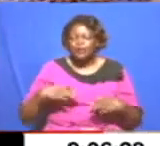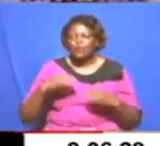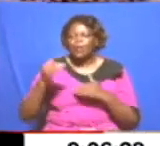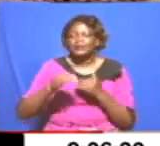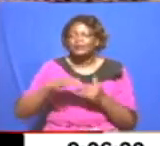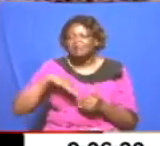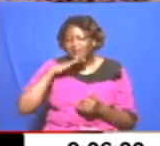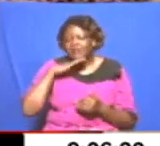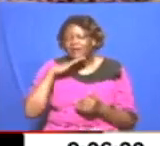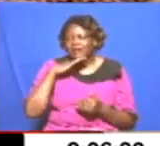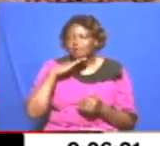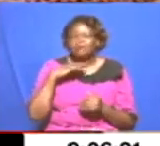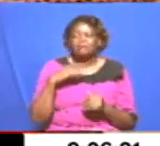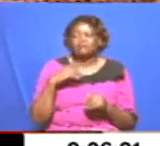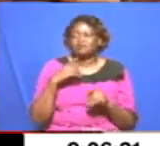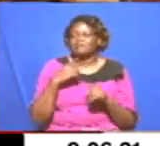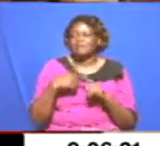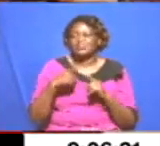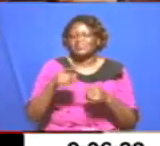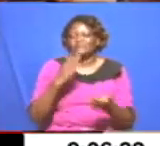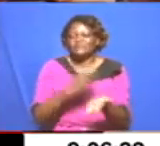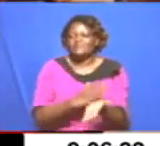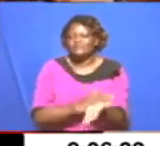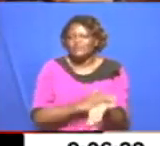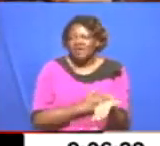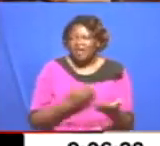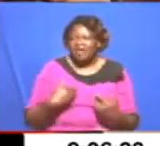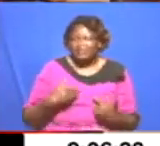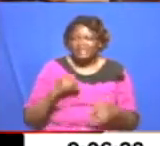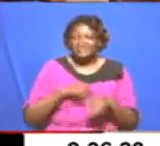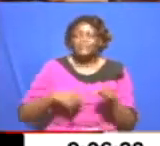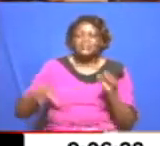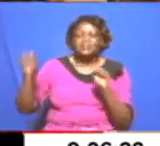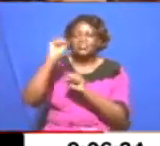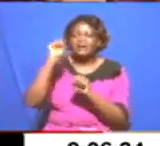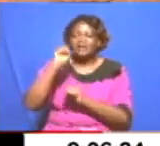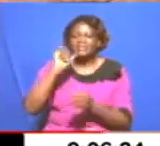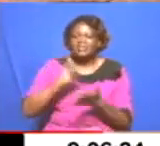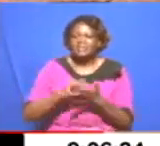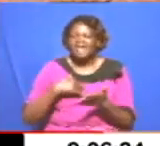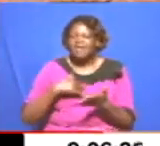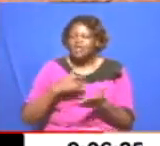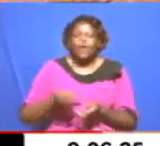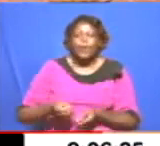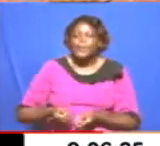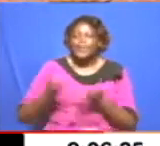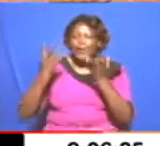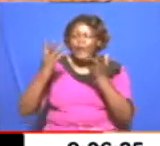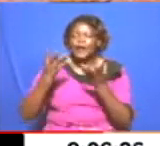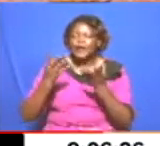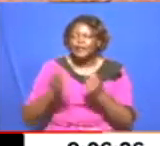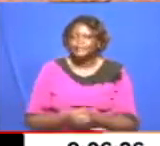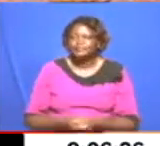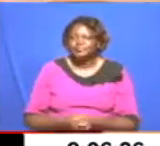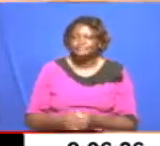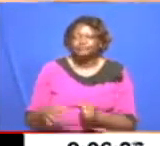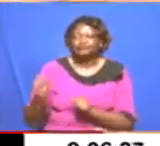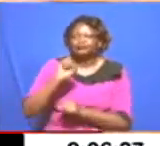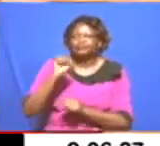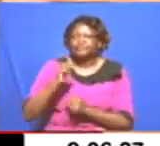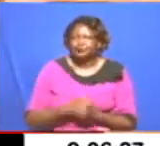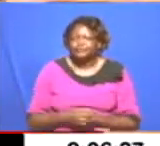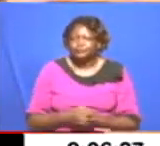whisker but were left nursing injuries after a vehicle they were traveling in ran over an improvised explosive